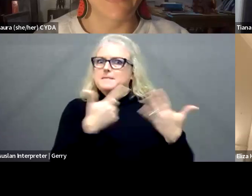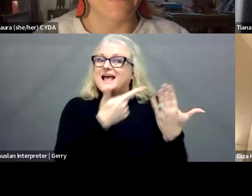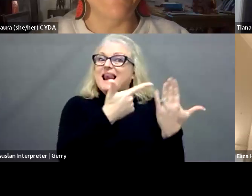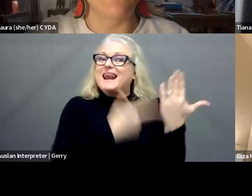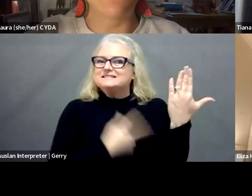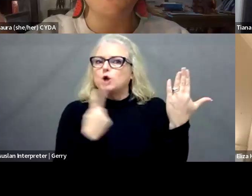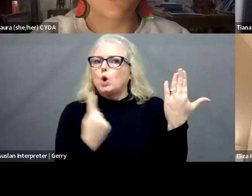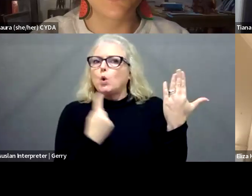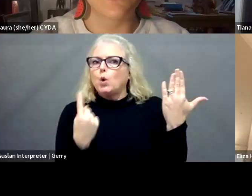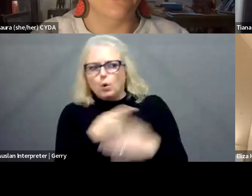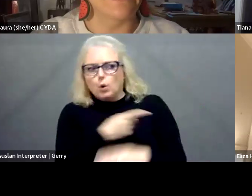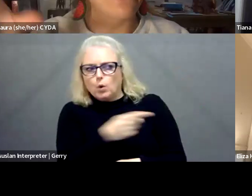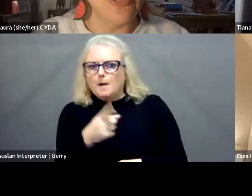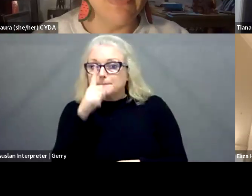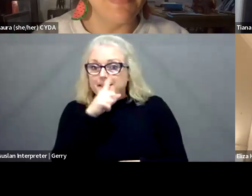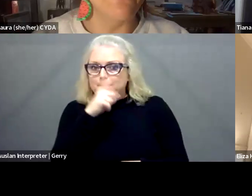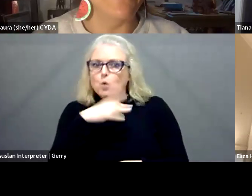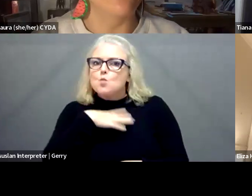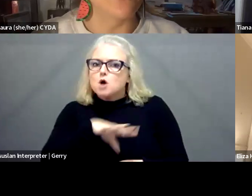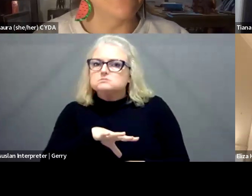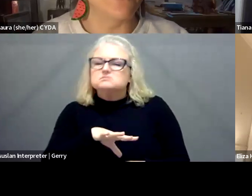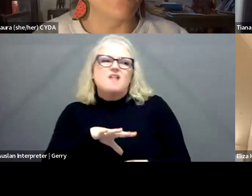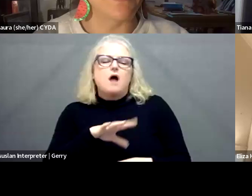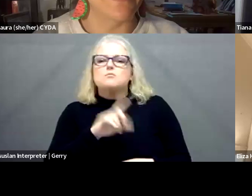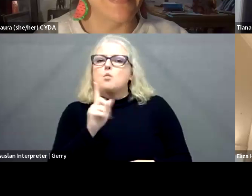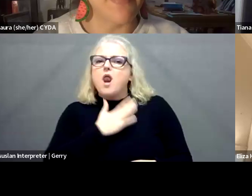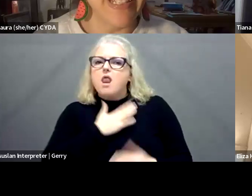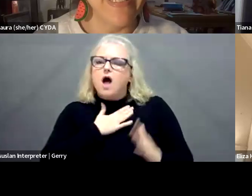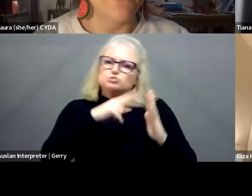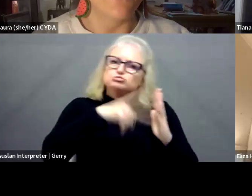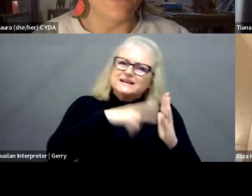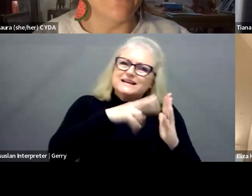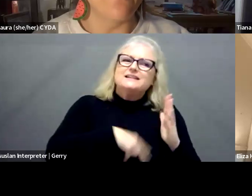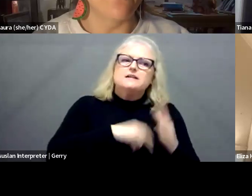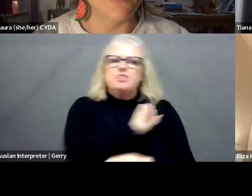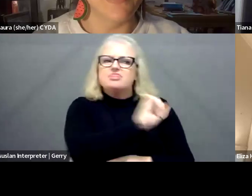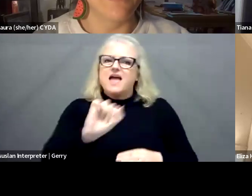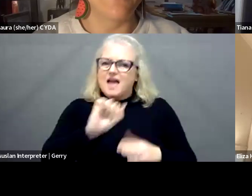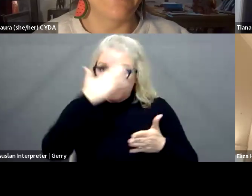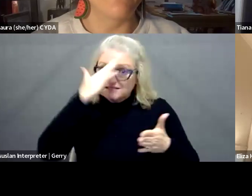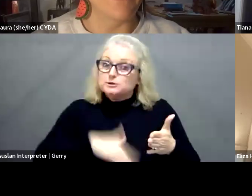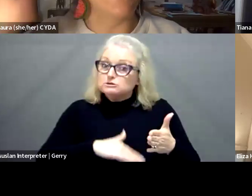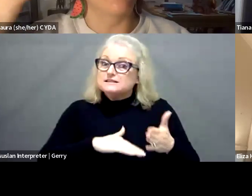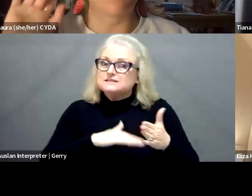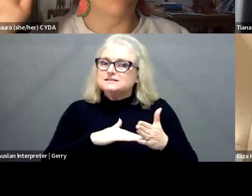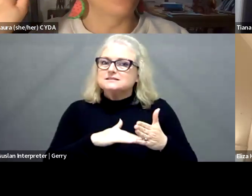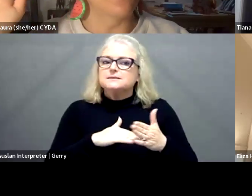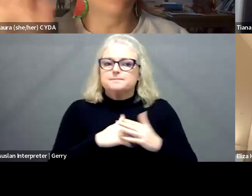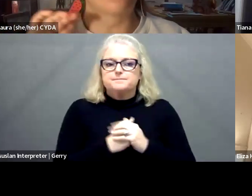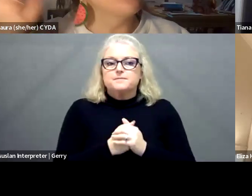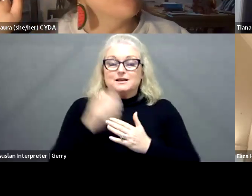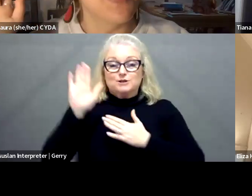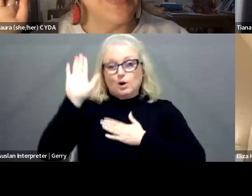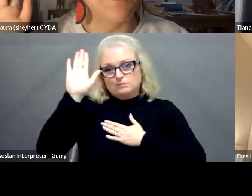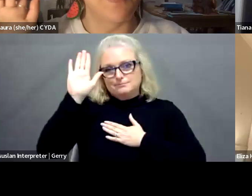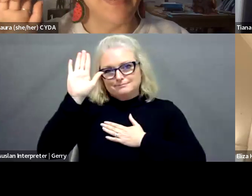I guess, what genres they read and what lived experience they bring. like my hand is up, I'm on there.